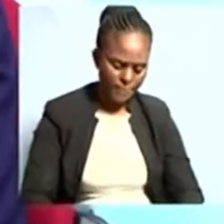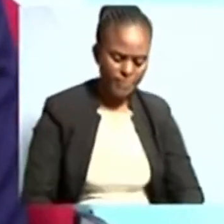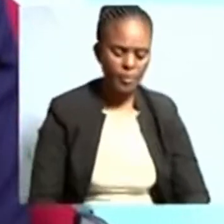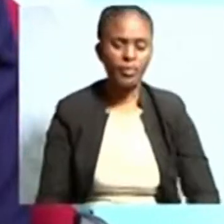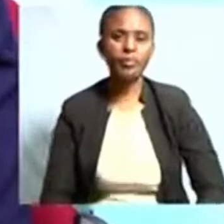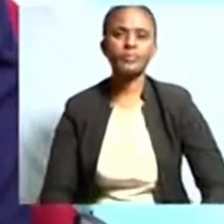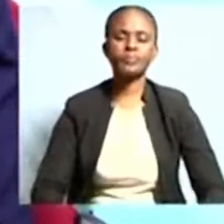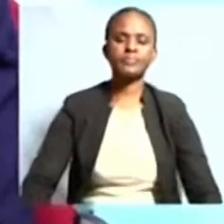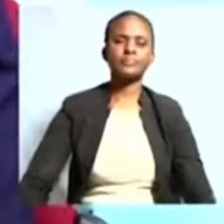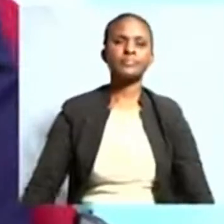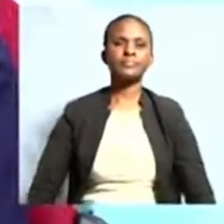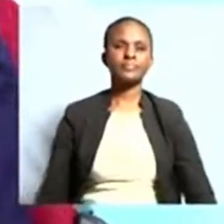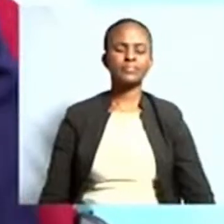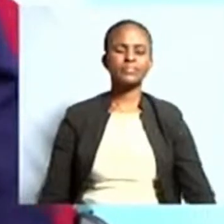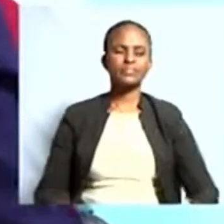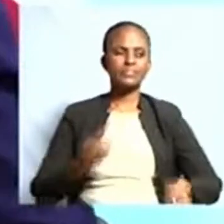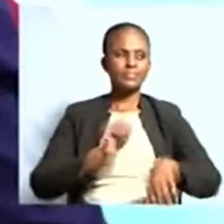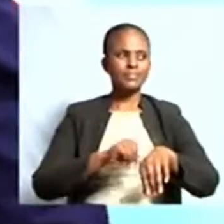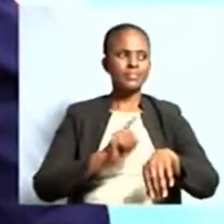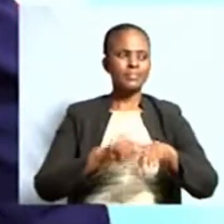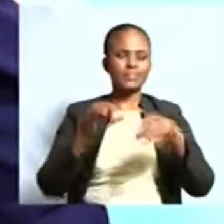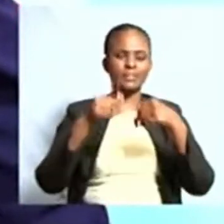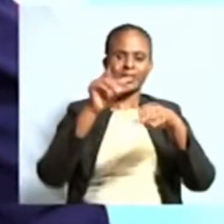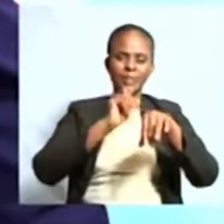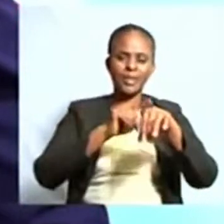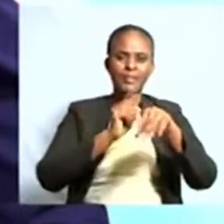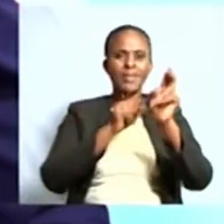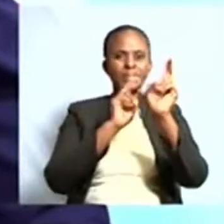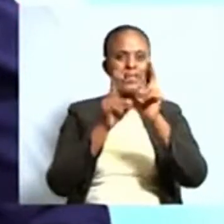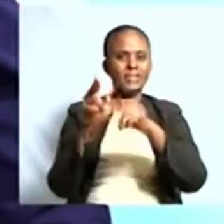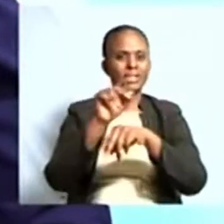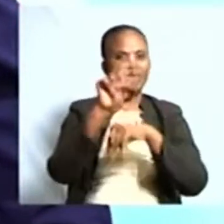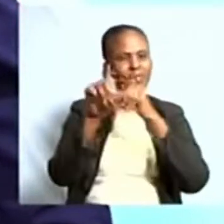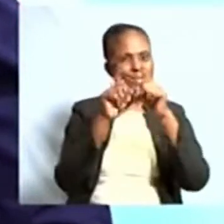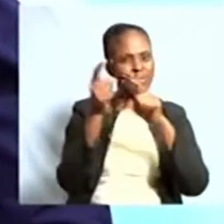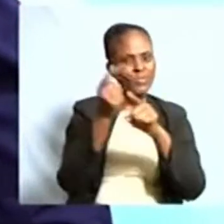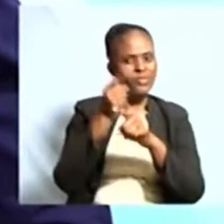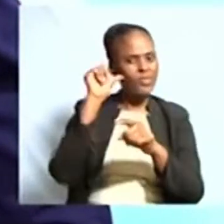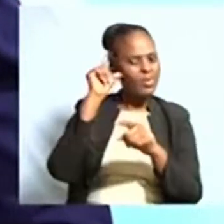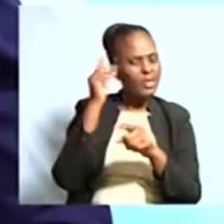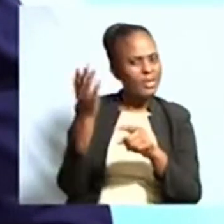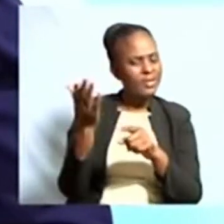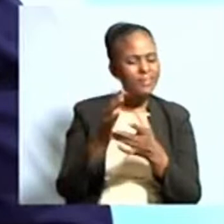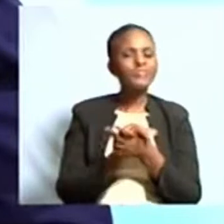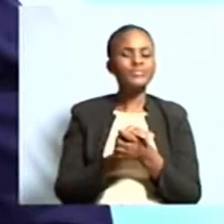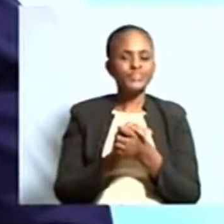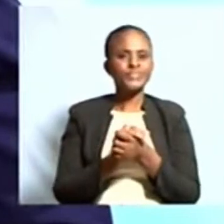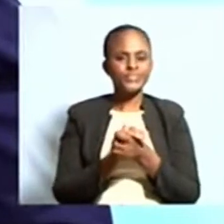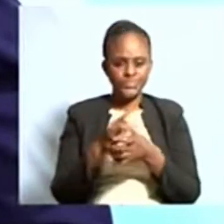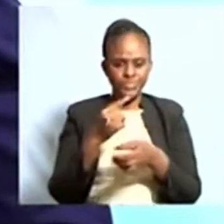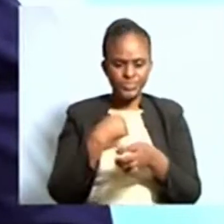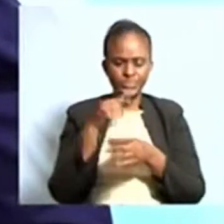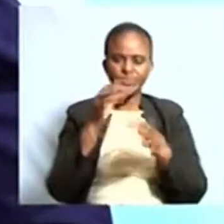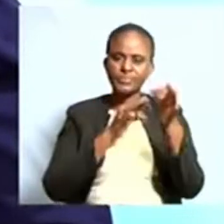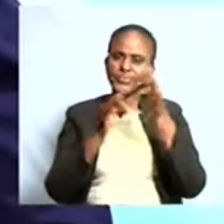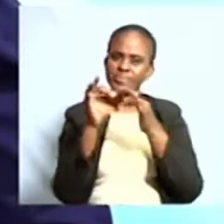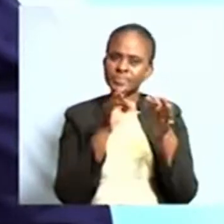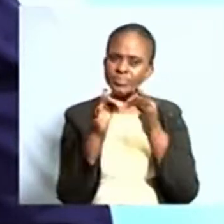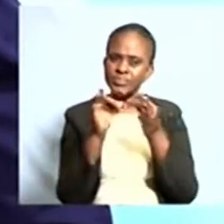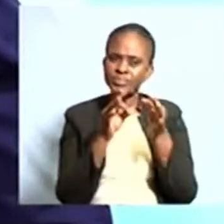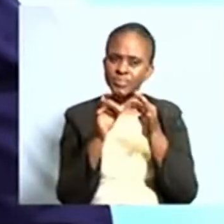So, okay, we'll take time. We'll give you a chance to respond to this question from Lundas. Yes, like I was explaining. So,